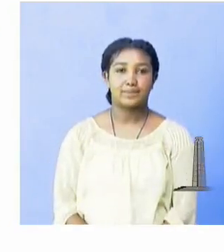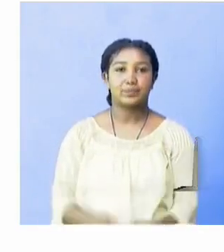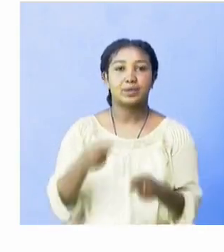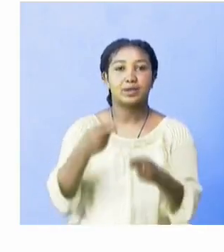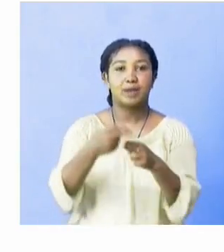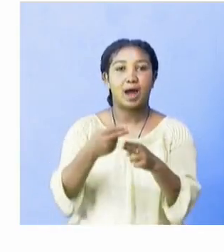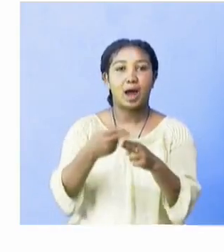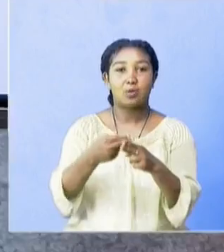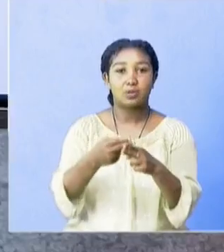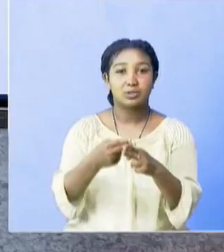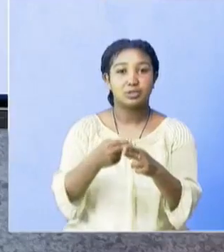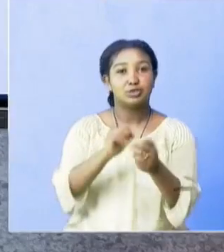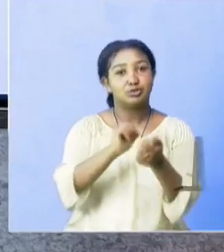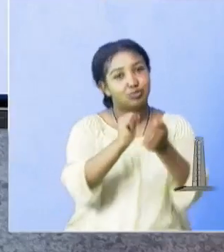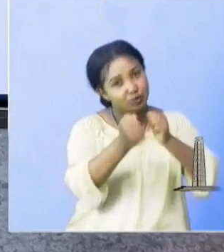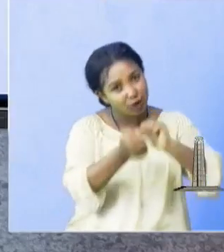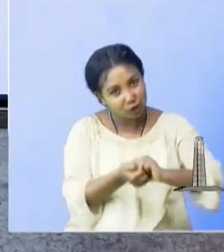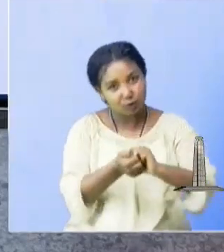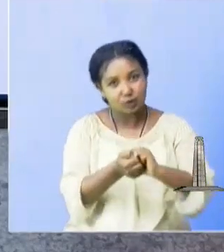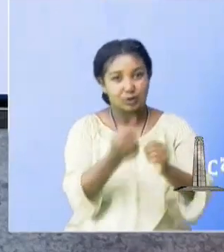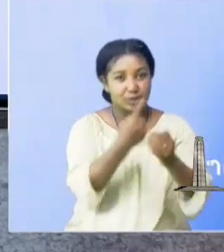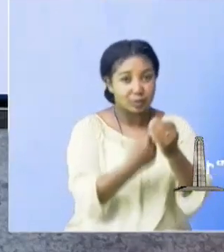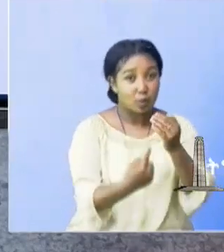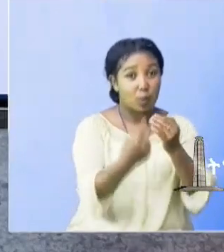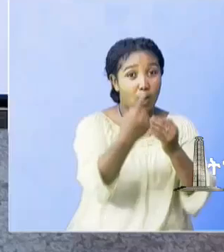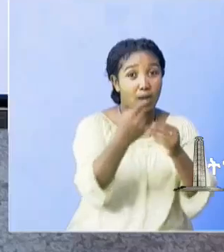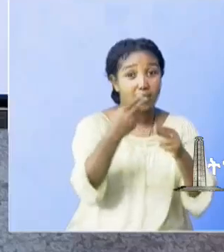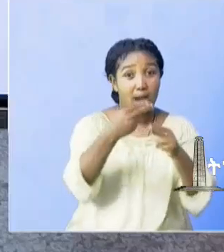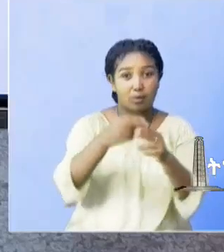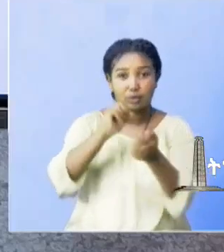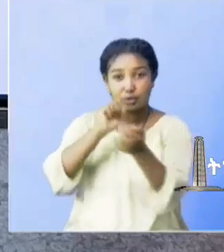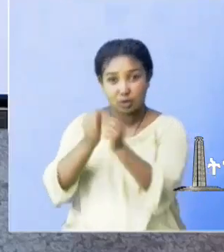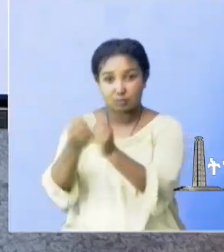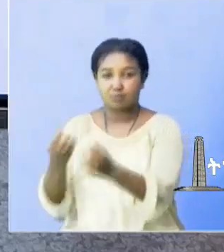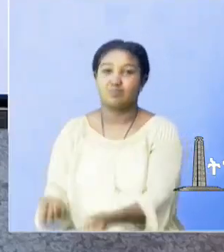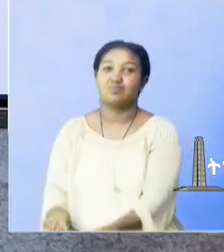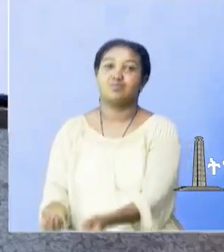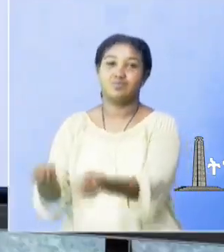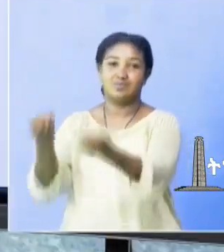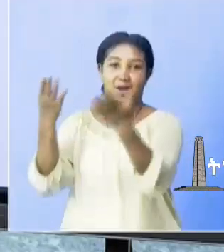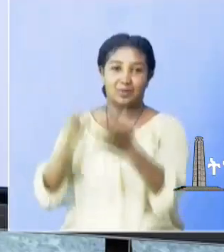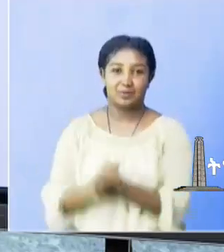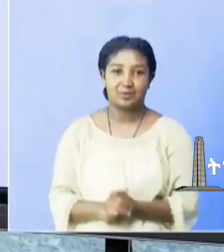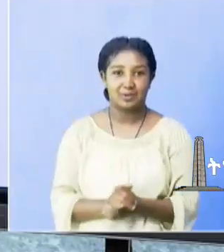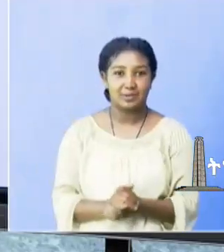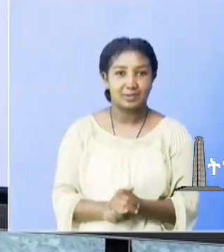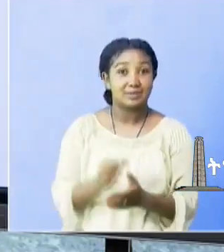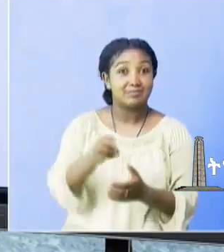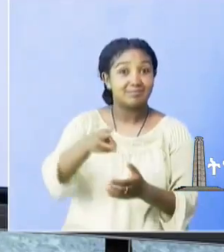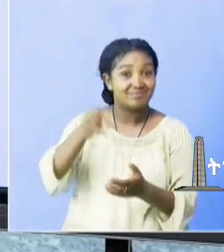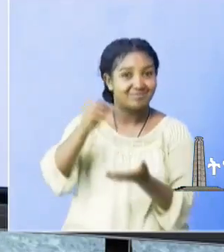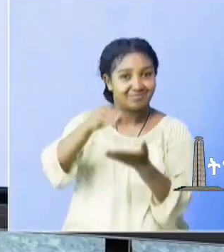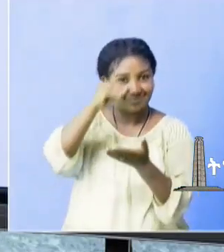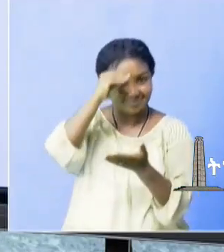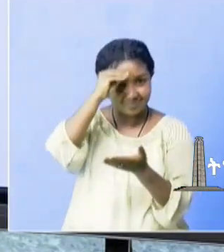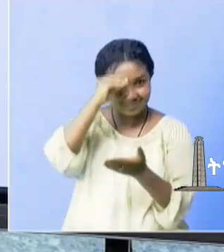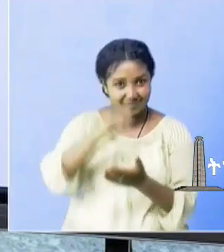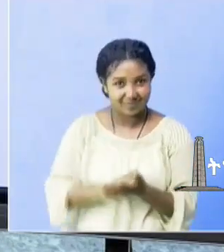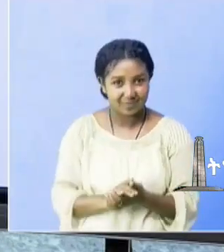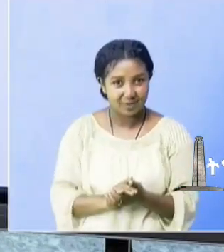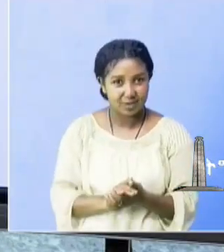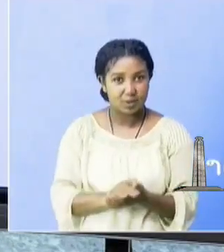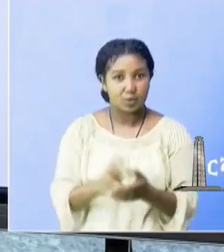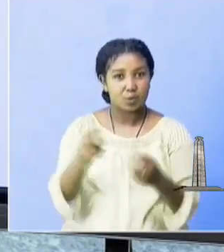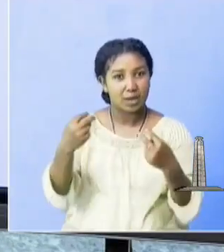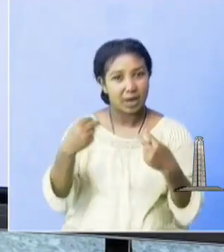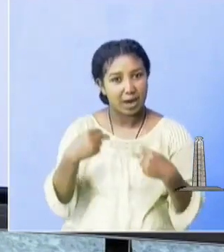and to change with plural. Singular noun to change plural noun. That was our previous lesson. We